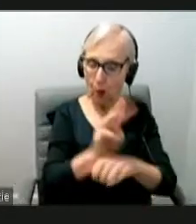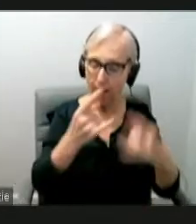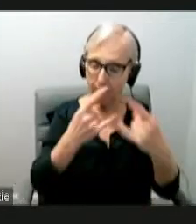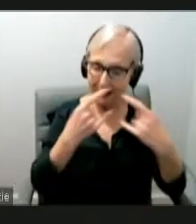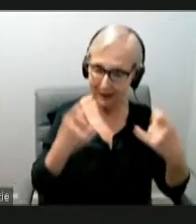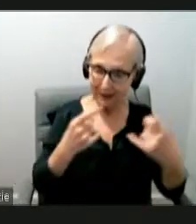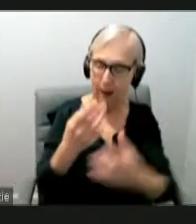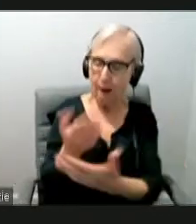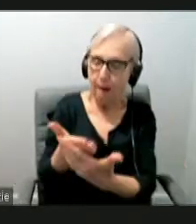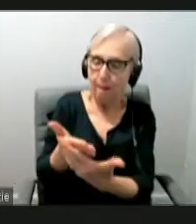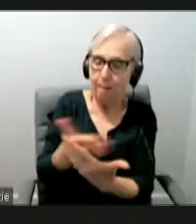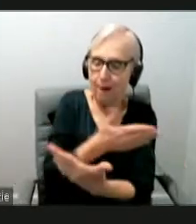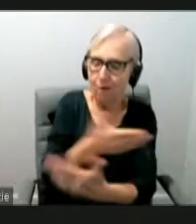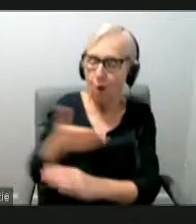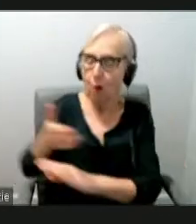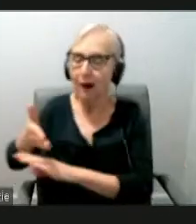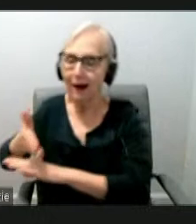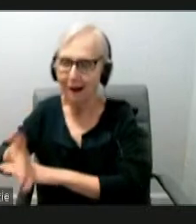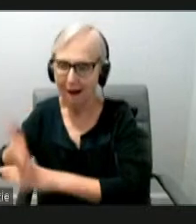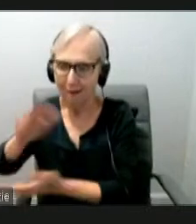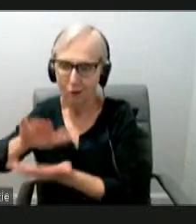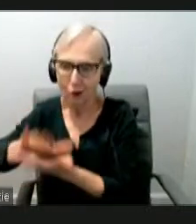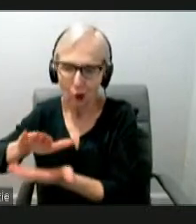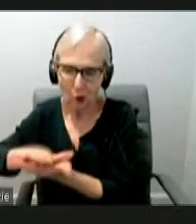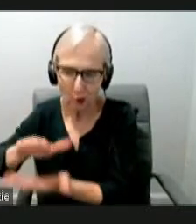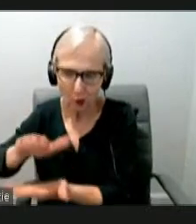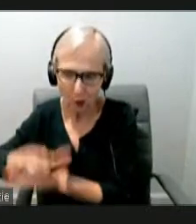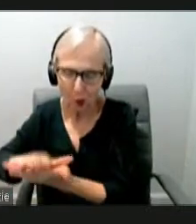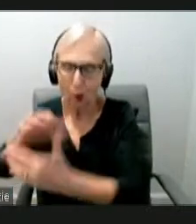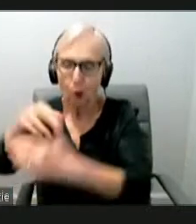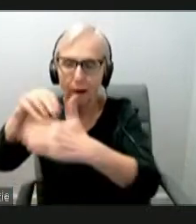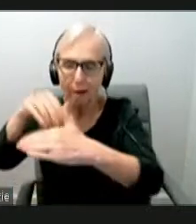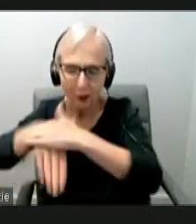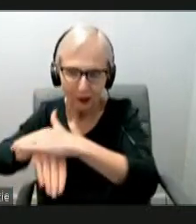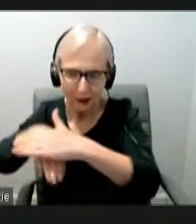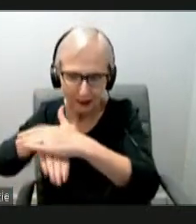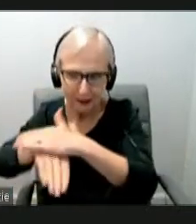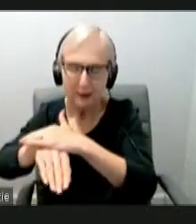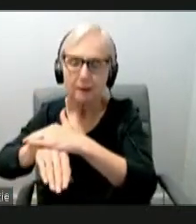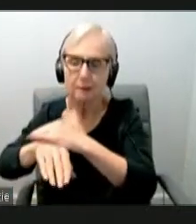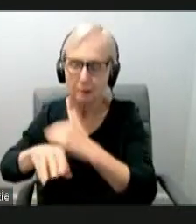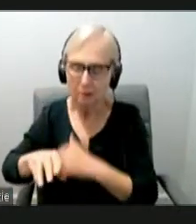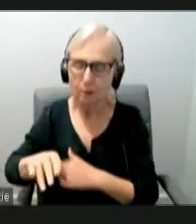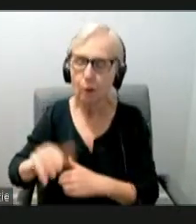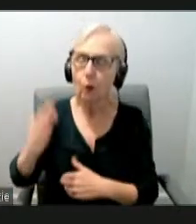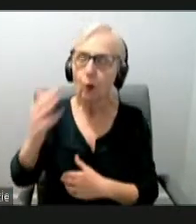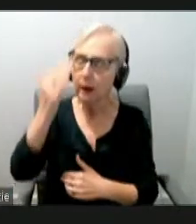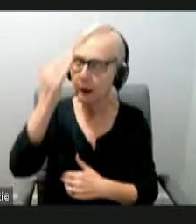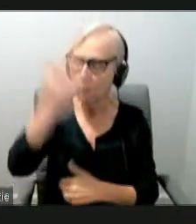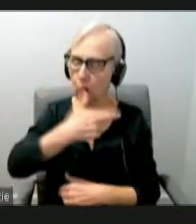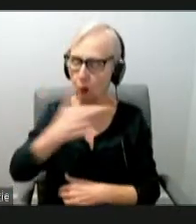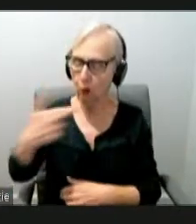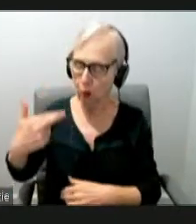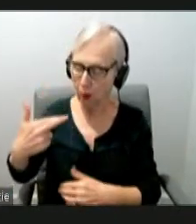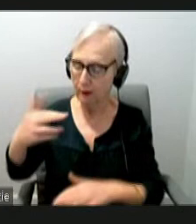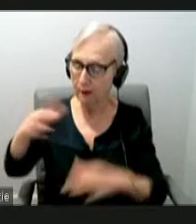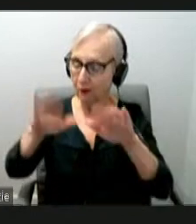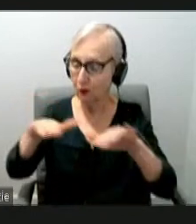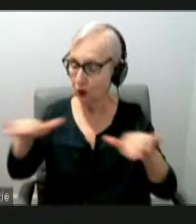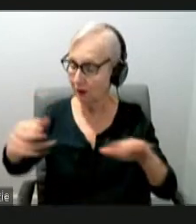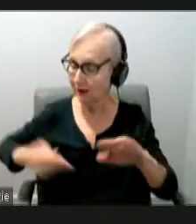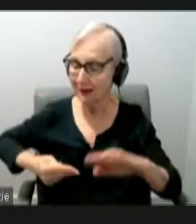children wear masks out of school when they are in indoor public places. We know that the risk to children right now is higher than it's ever